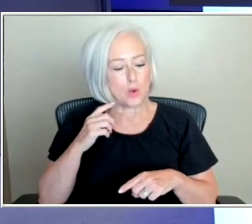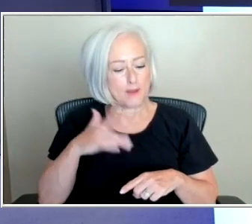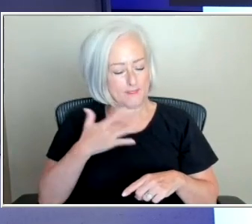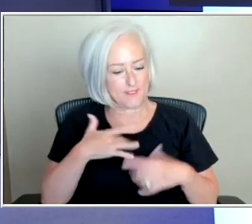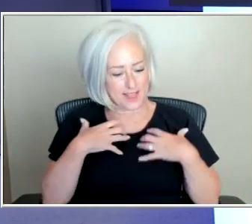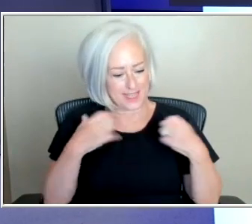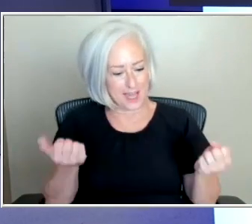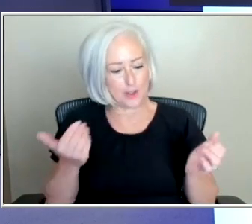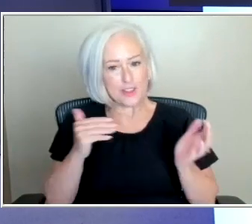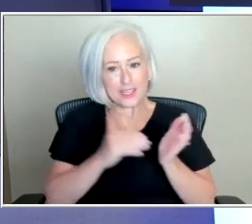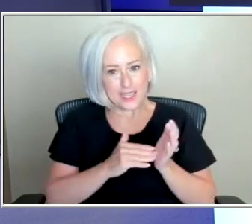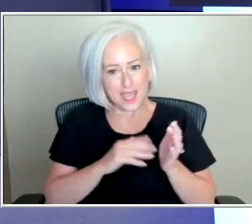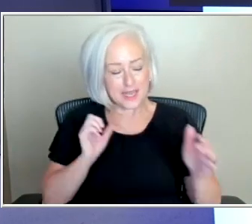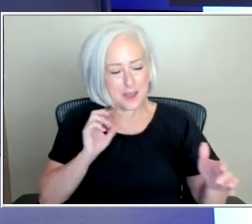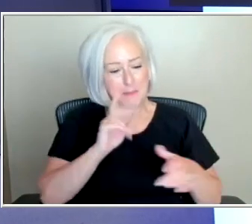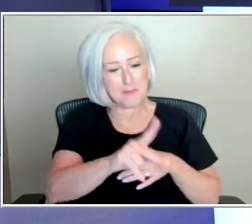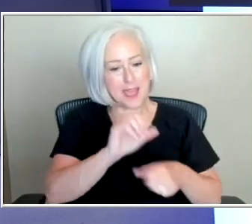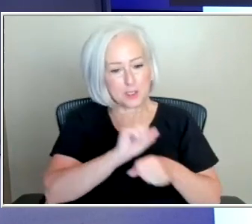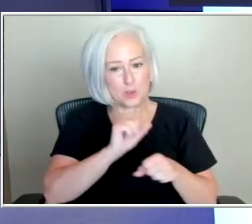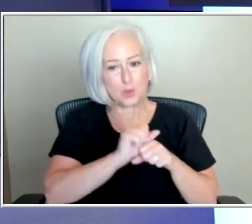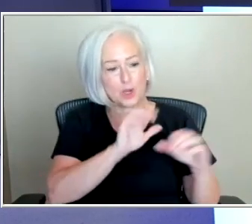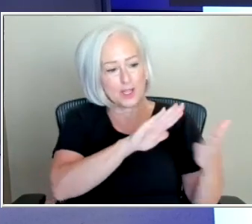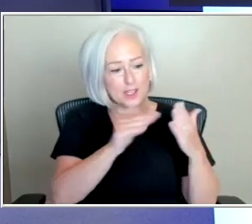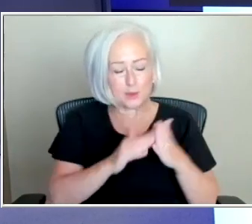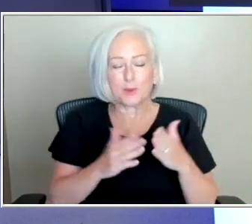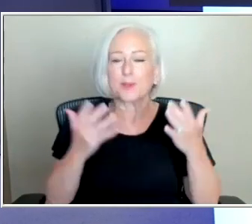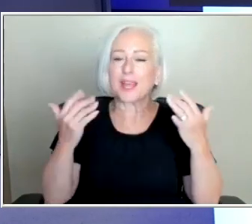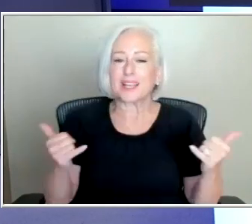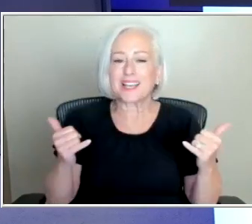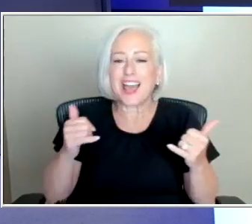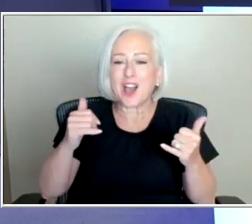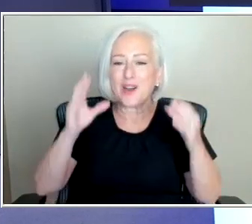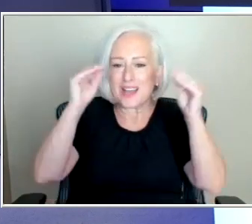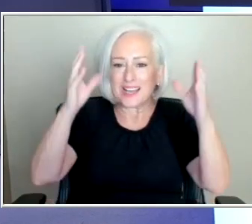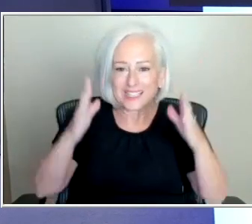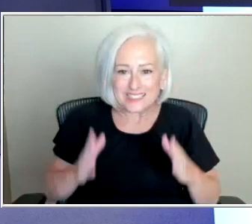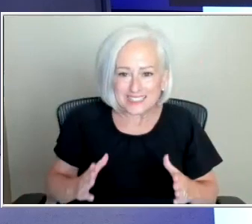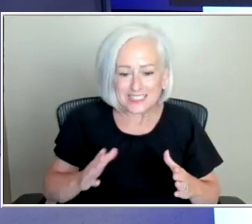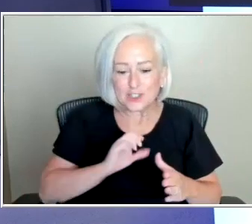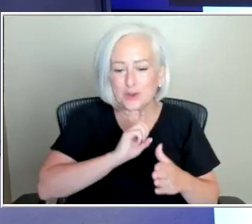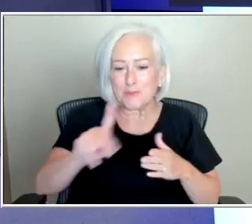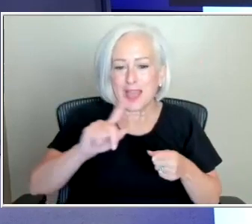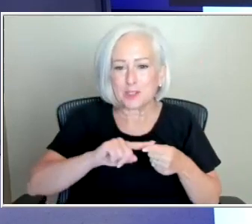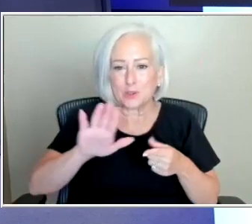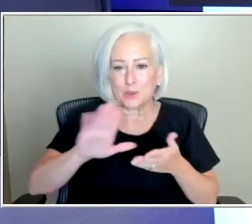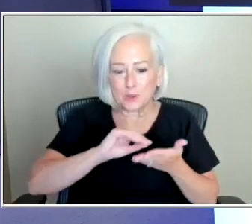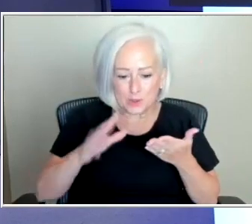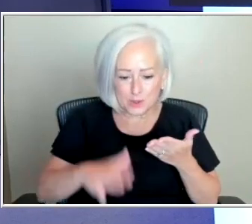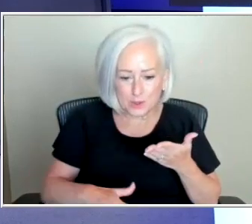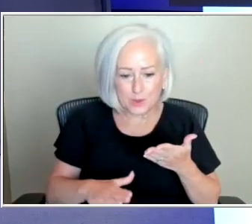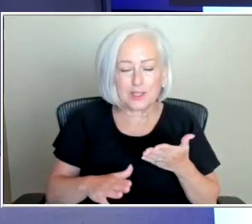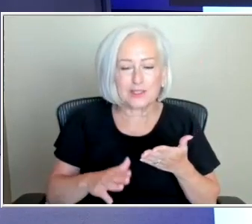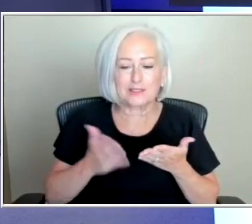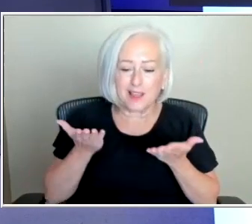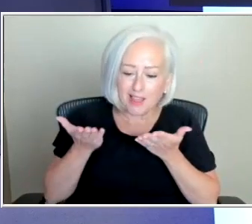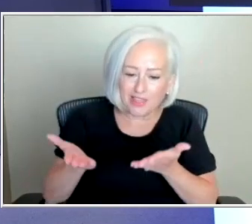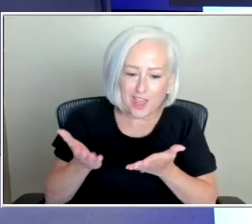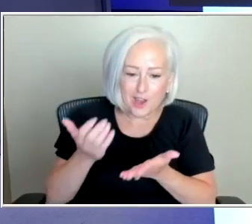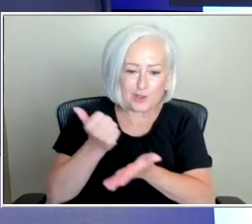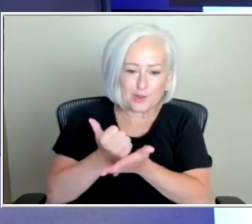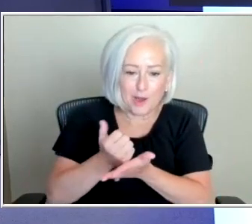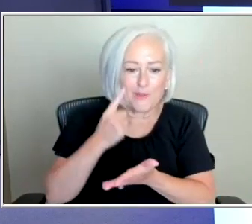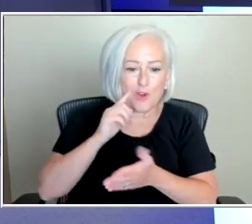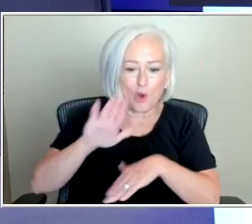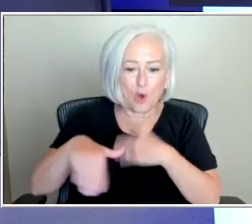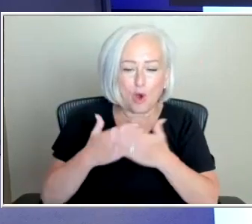like Kaylee back to her students, you're getting her back to the place she belongs, where she can be there for those kids that rely on her every day. That must feel really